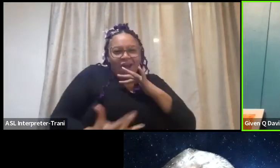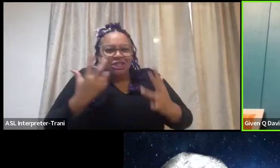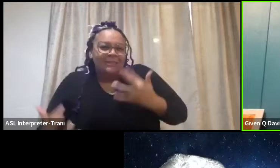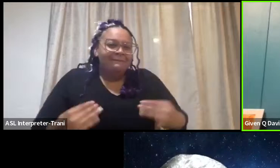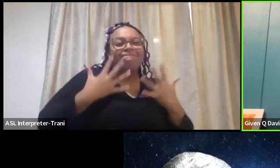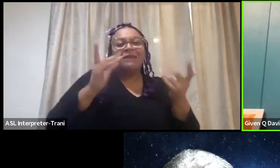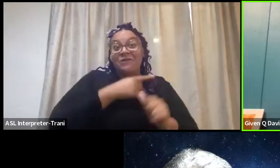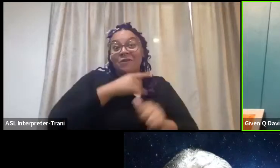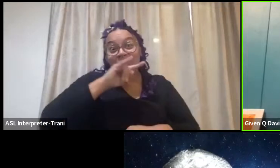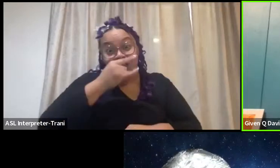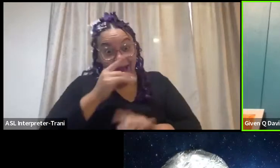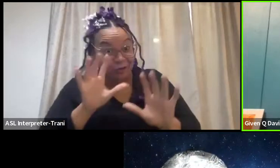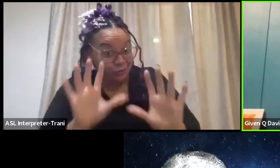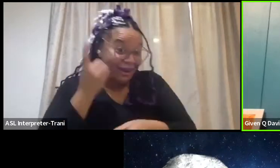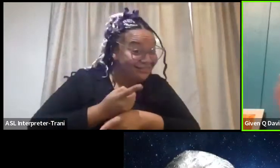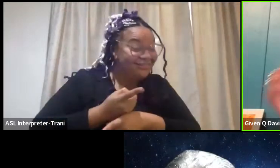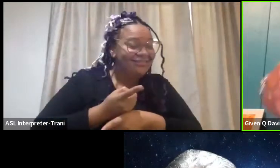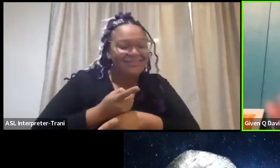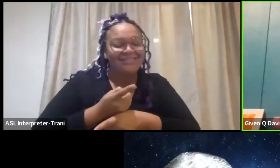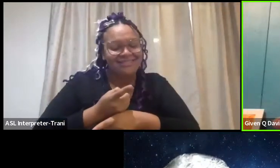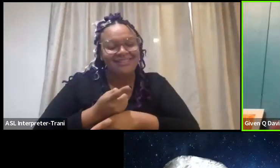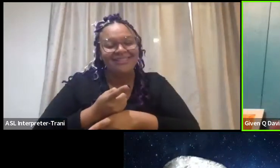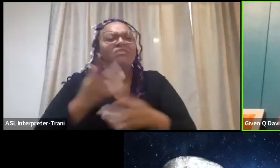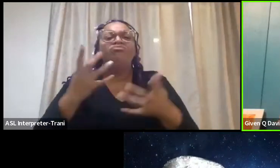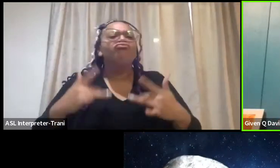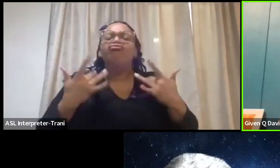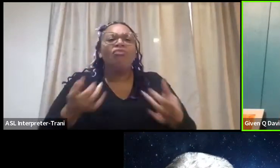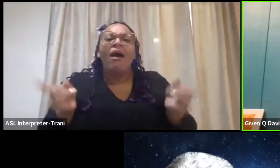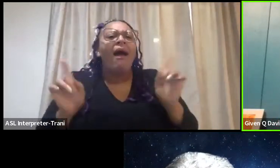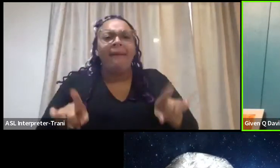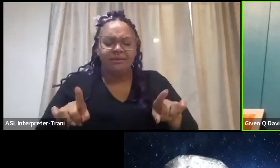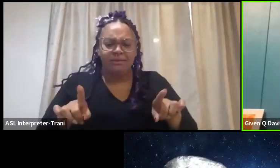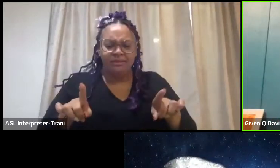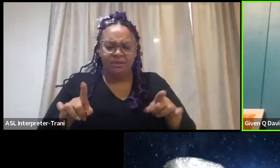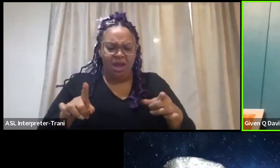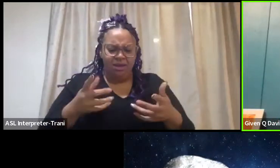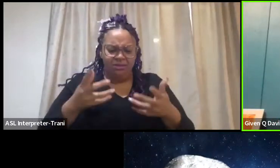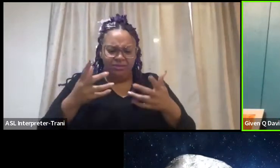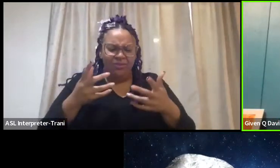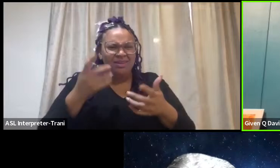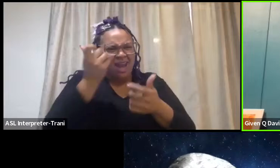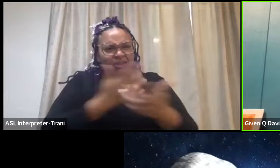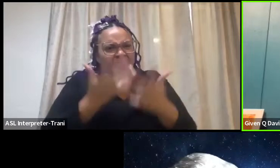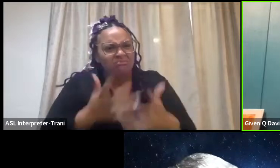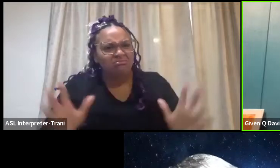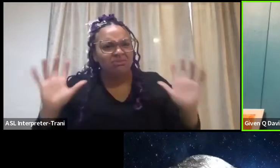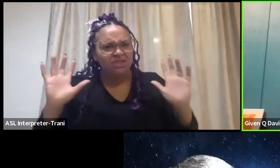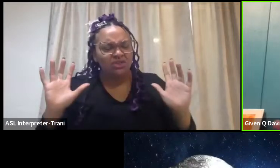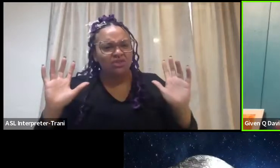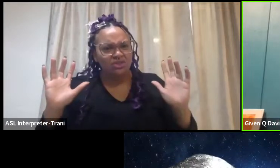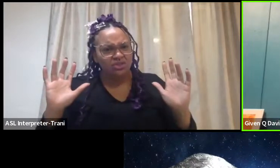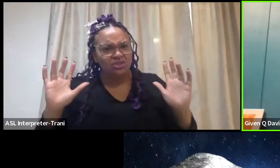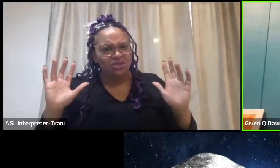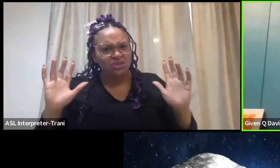the first child, right? And what happens when we put that together, right?